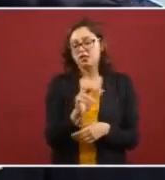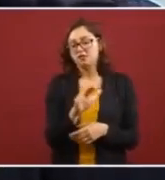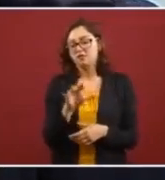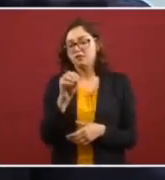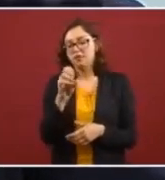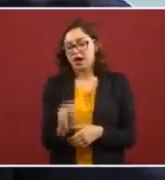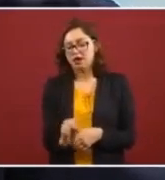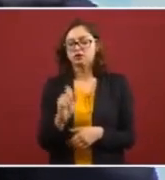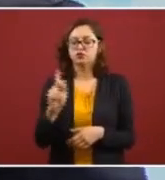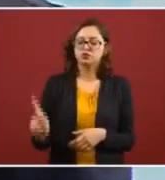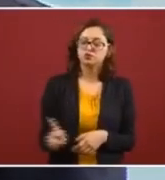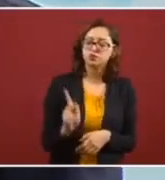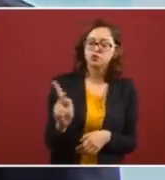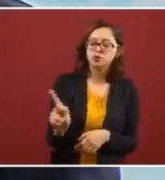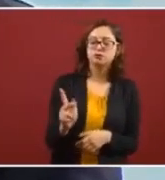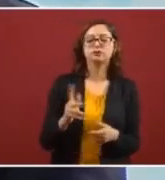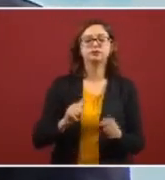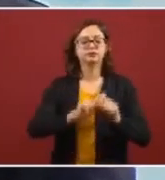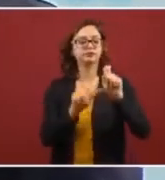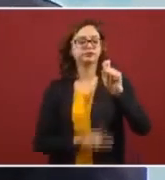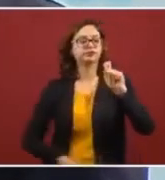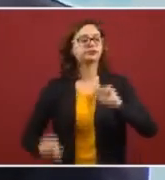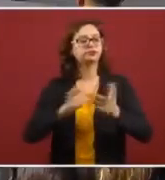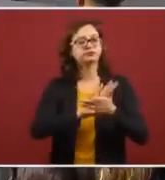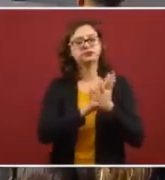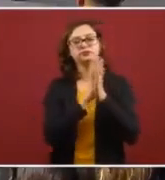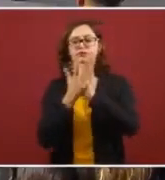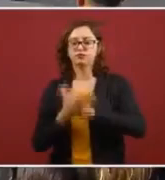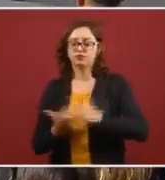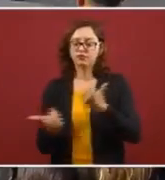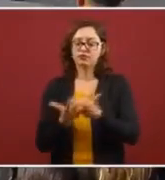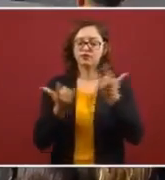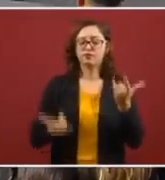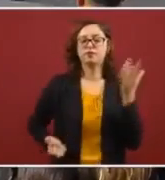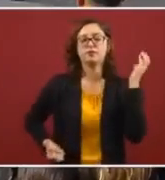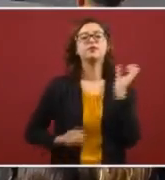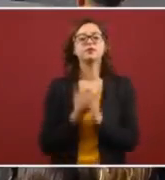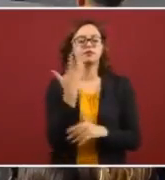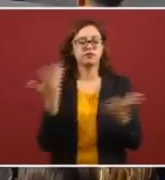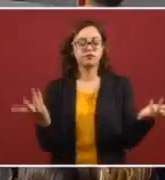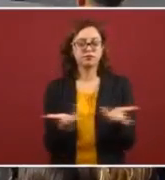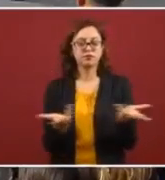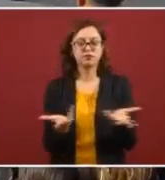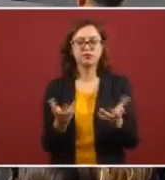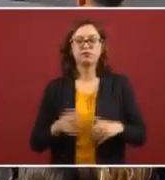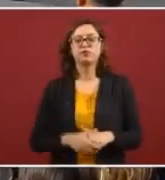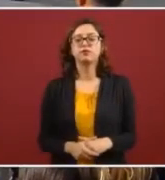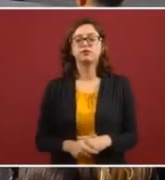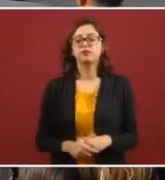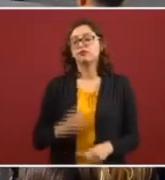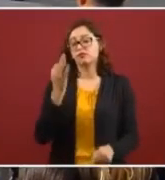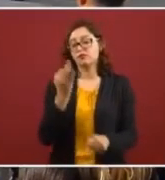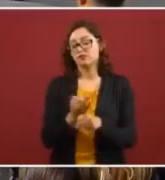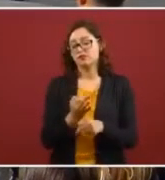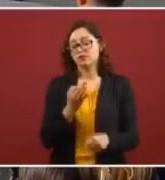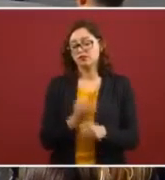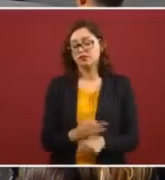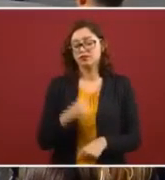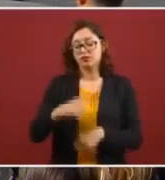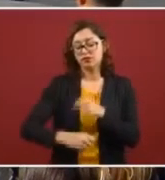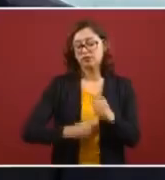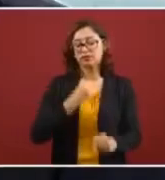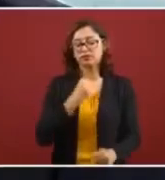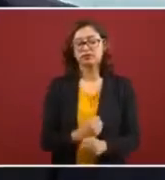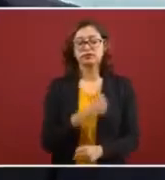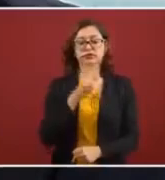from their communities and their little towns, and they're telling a new story. The